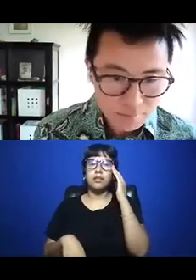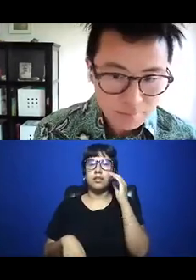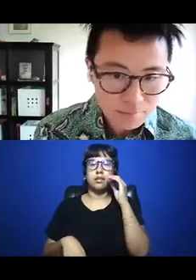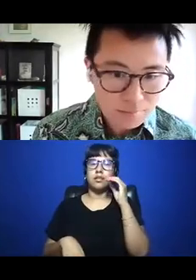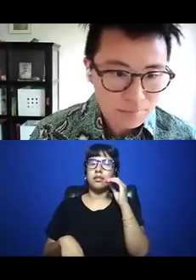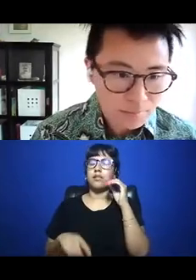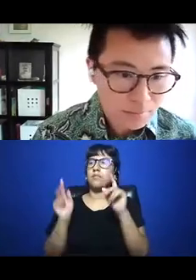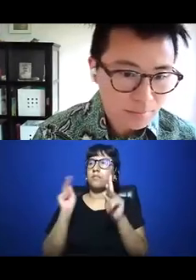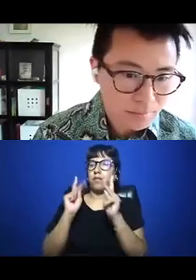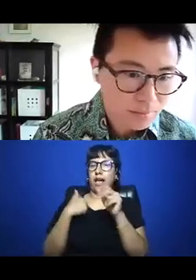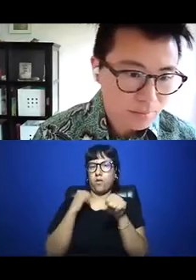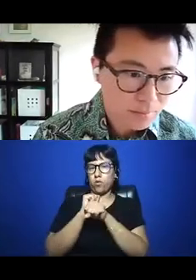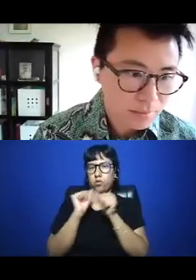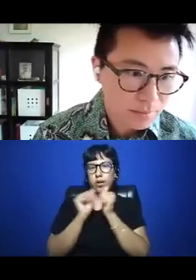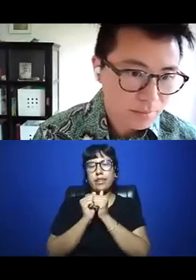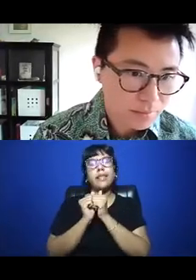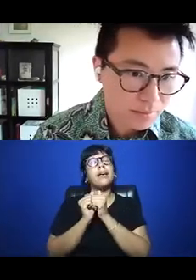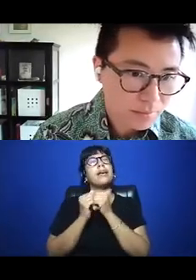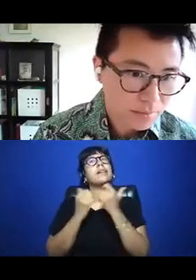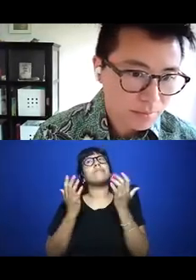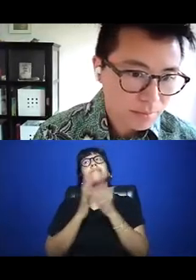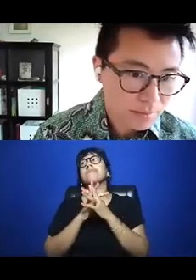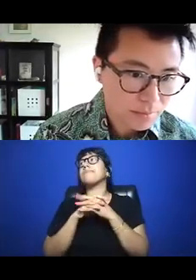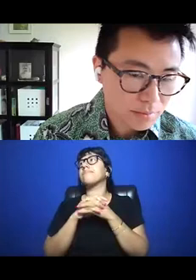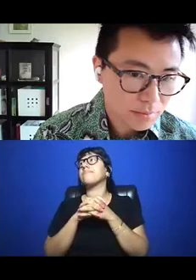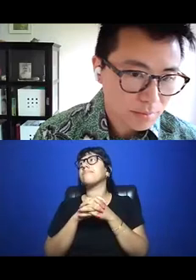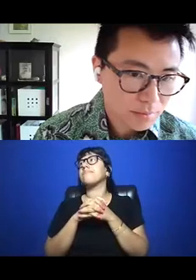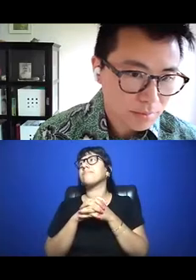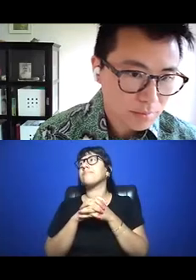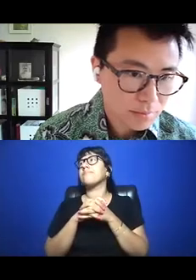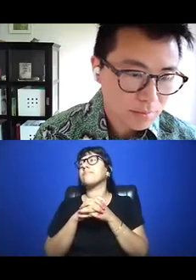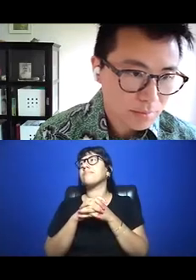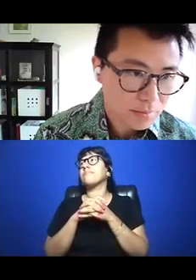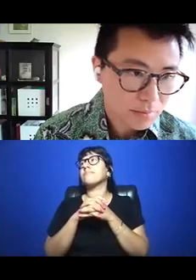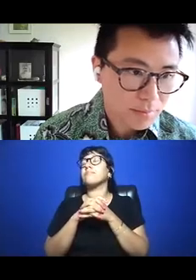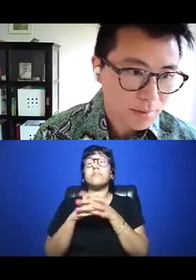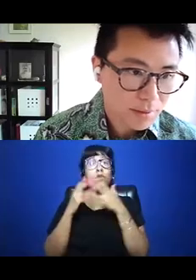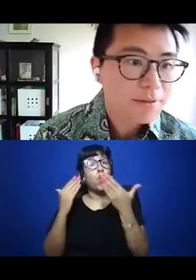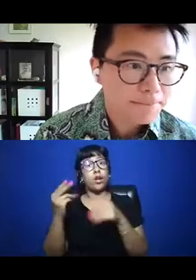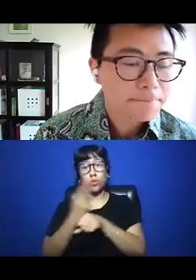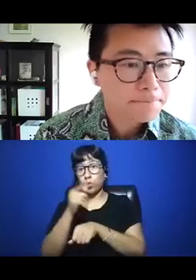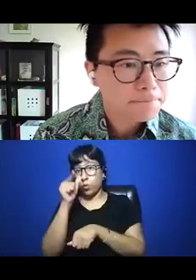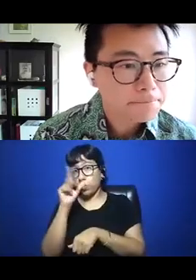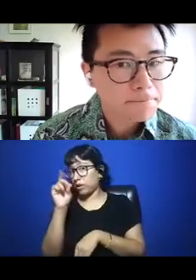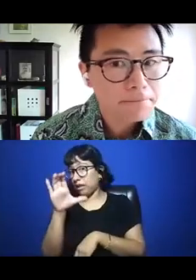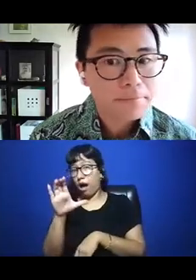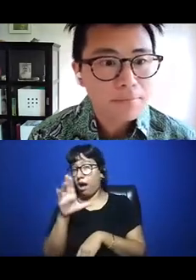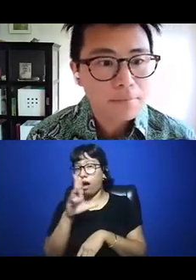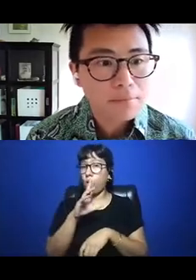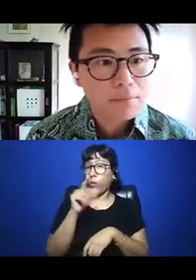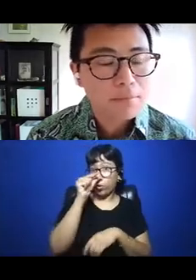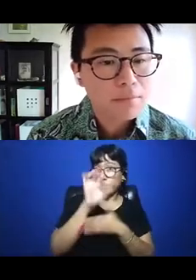work with is the question around whether to use Google Docs or not, or like Google